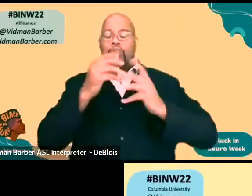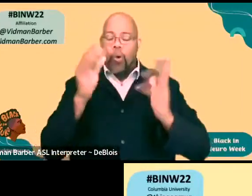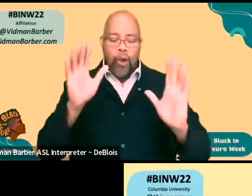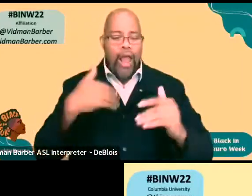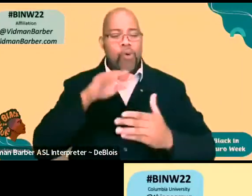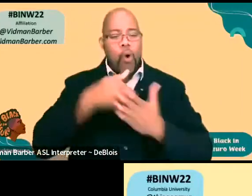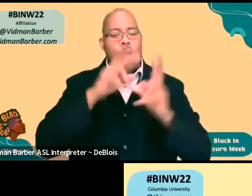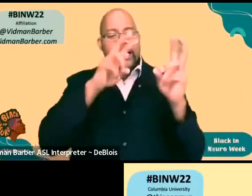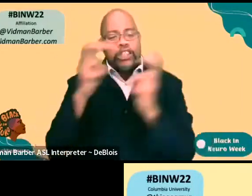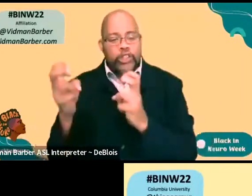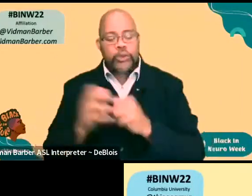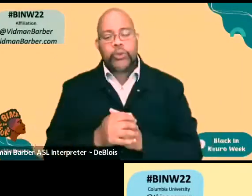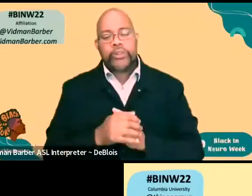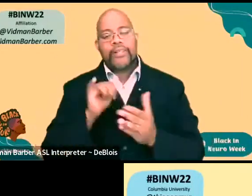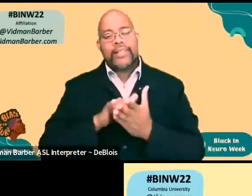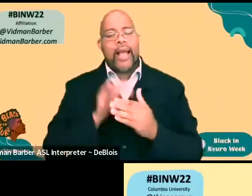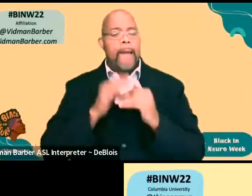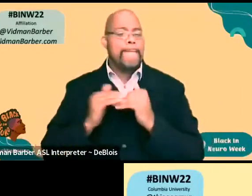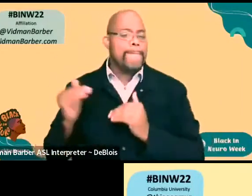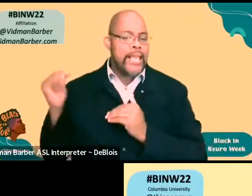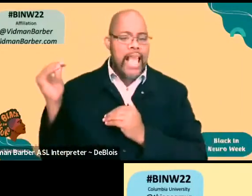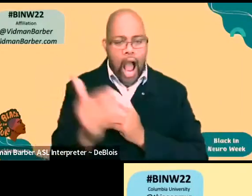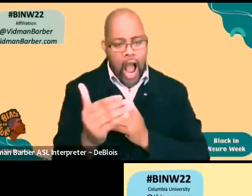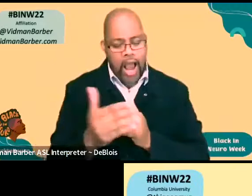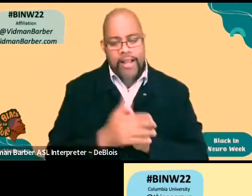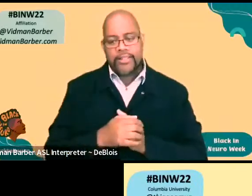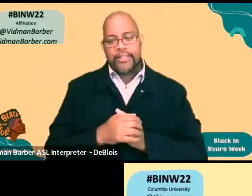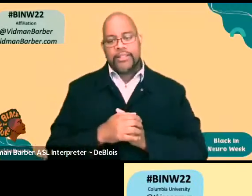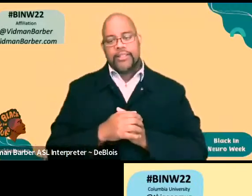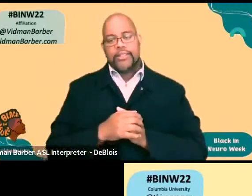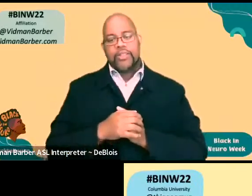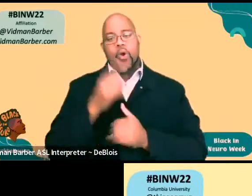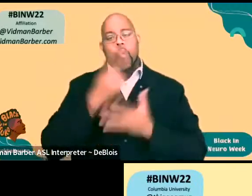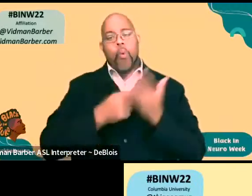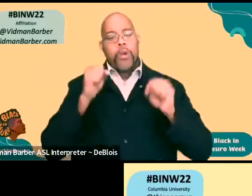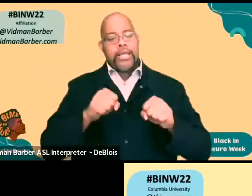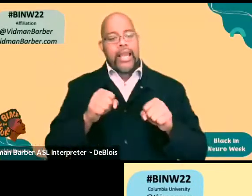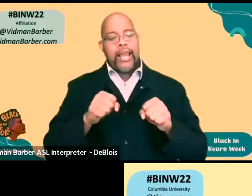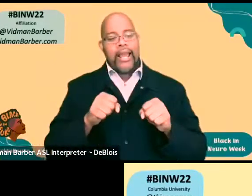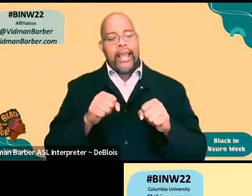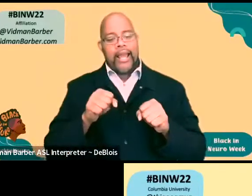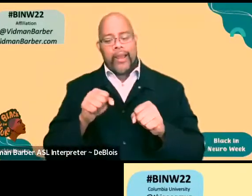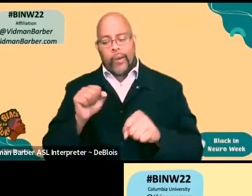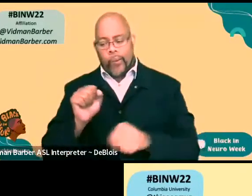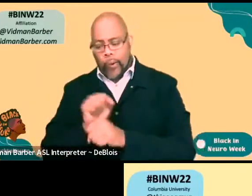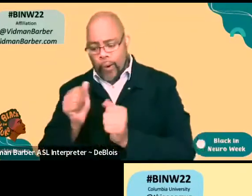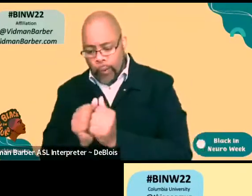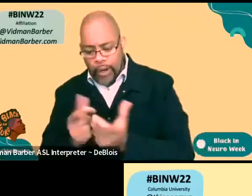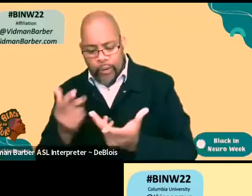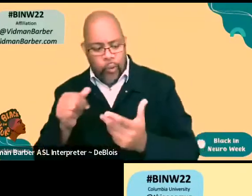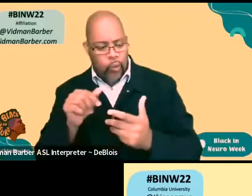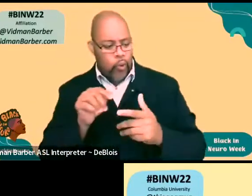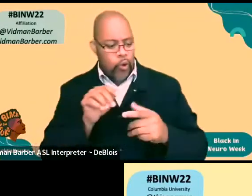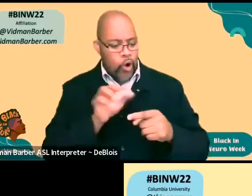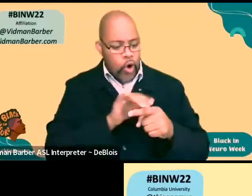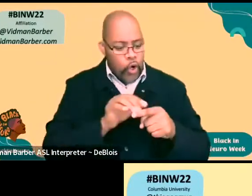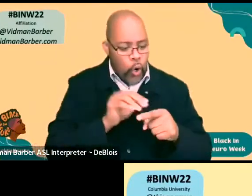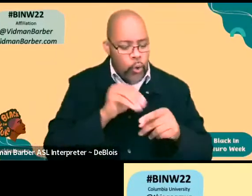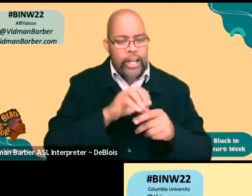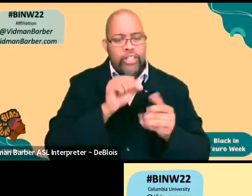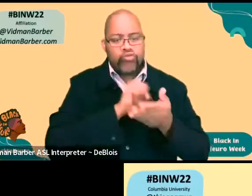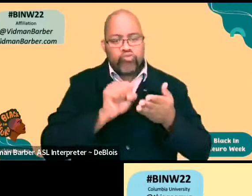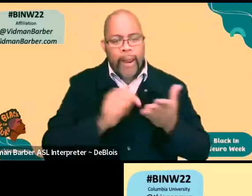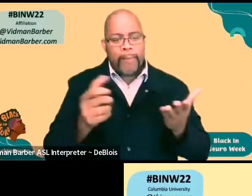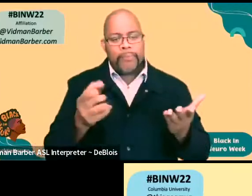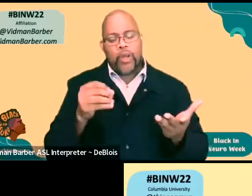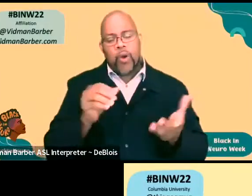all these issues that are way beyond what we can pipette or what we can code into a script.